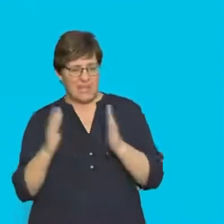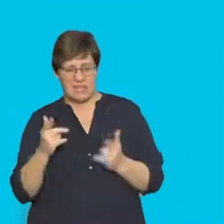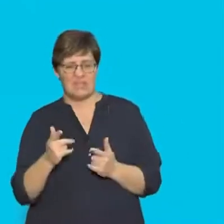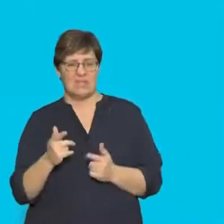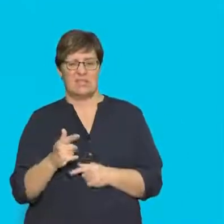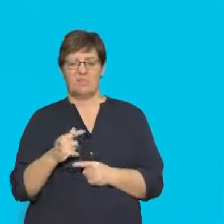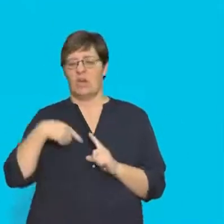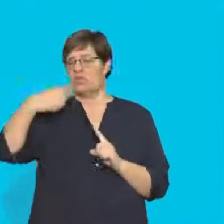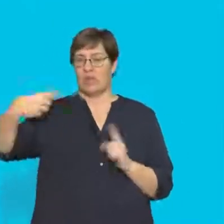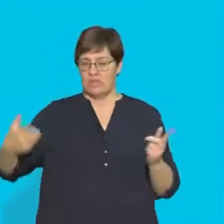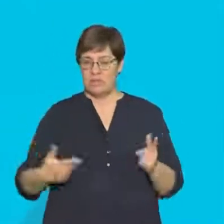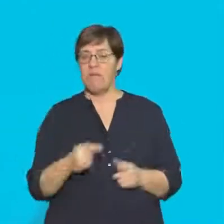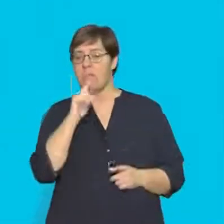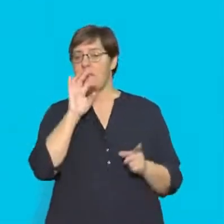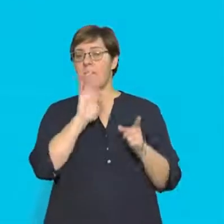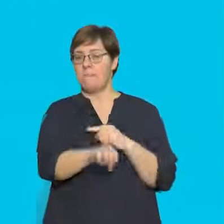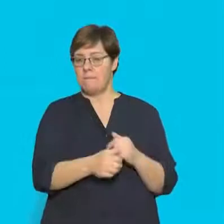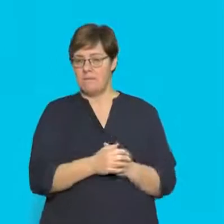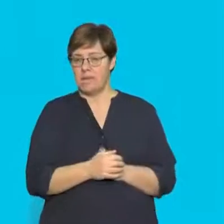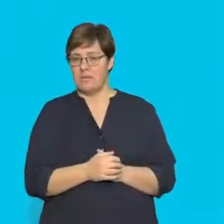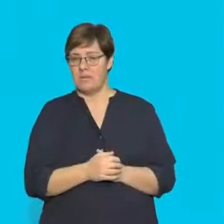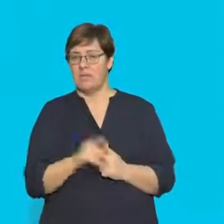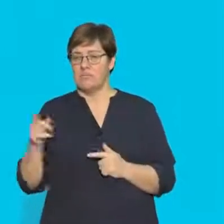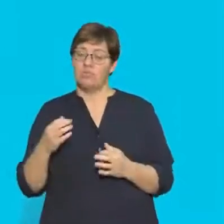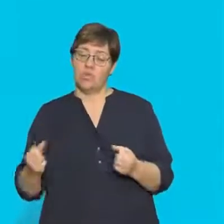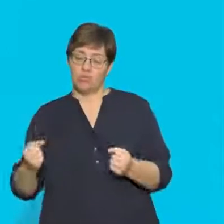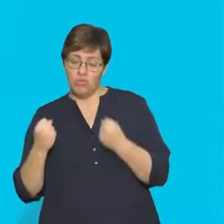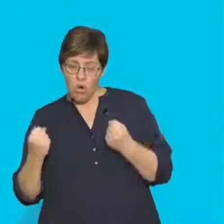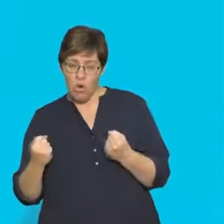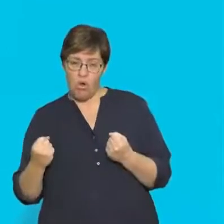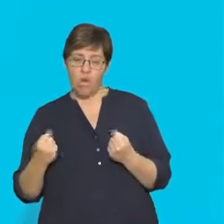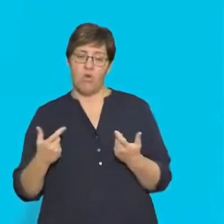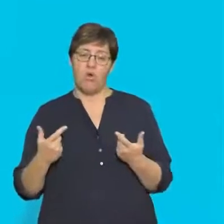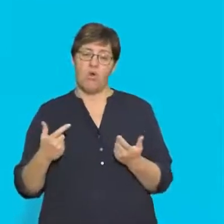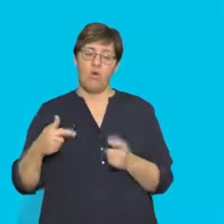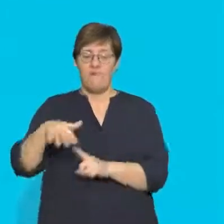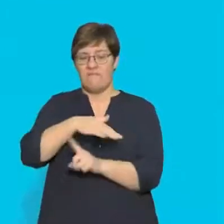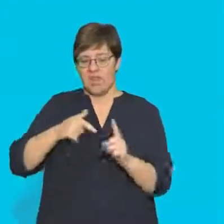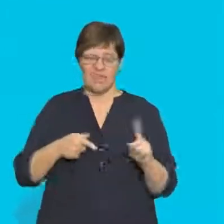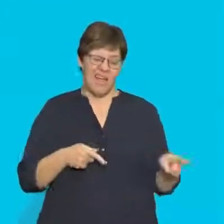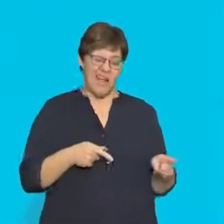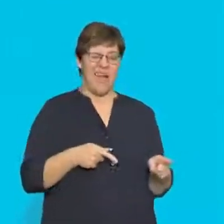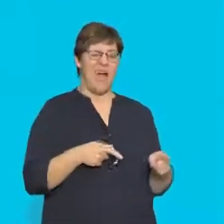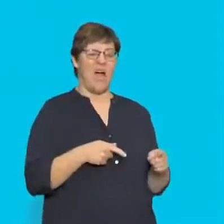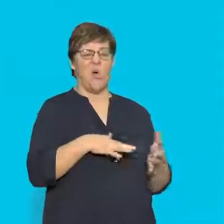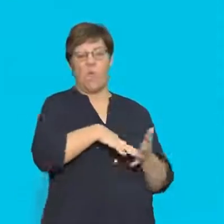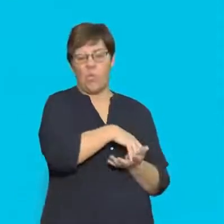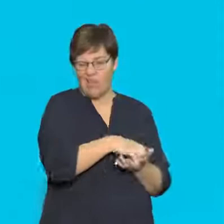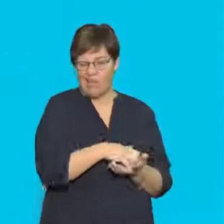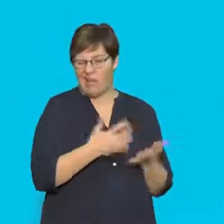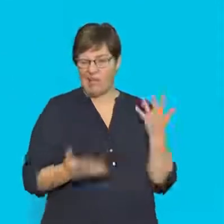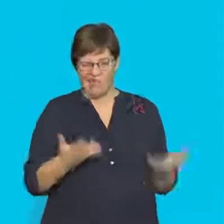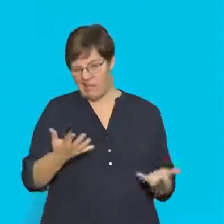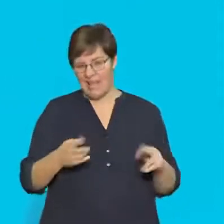solenoids. We're able to rate them in terms of, this is a strong field, strong magnetic field, this is a weak magnetic field, depending on